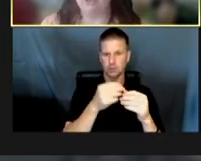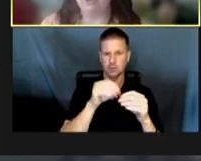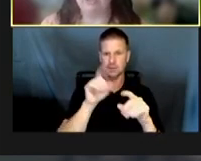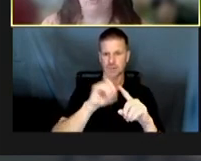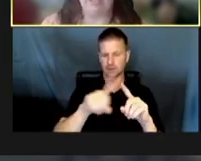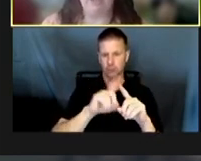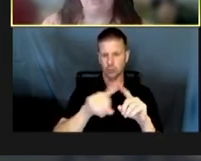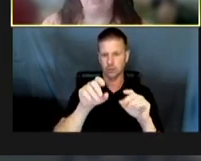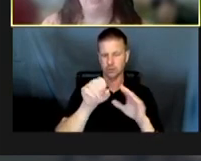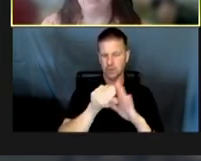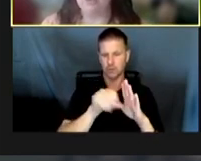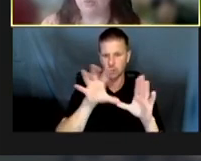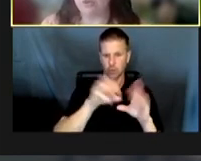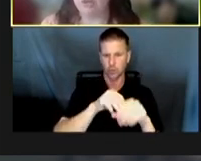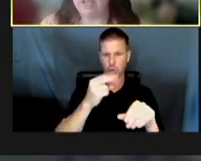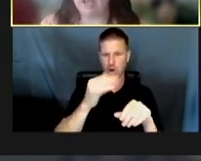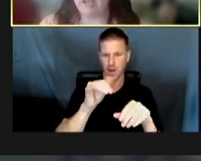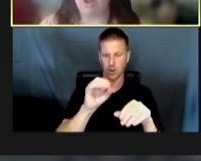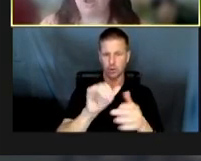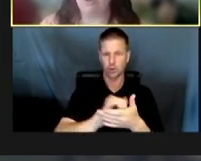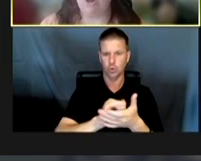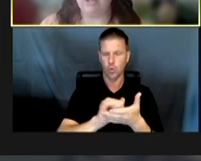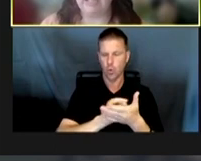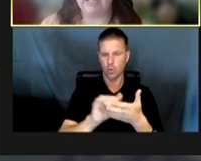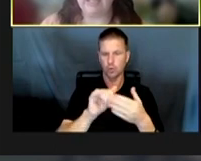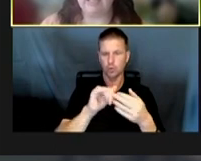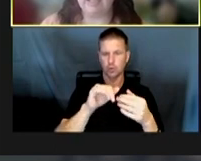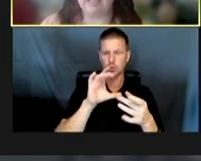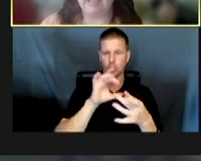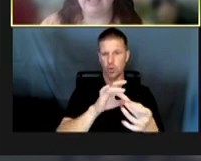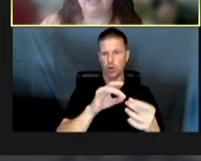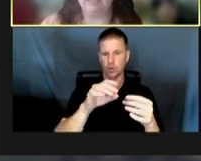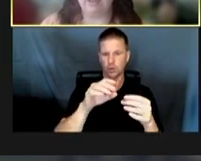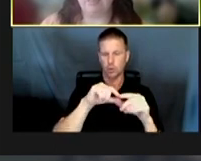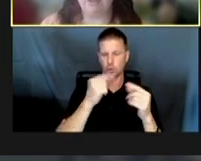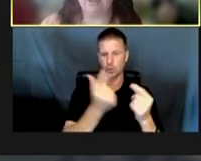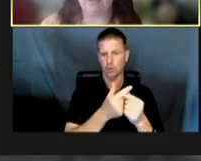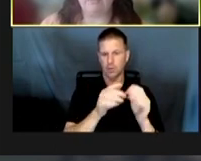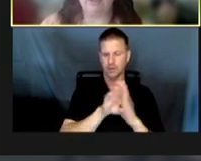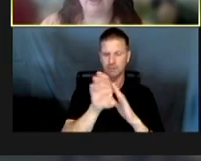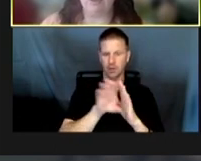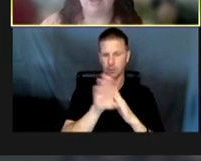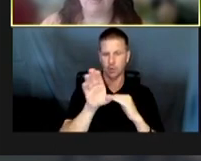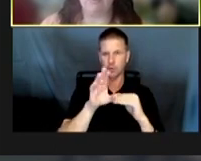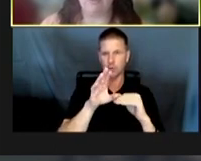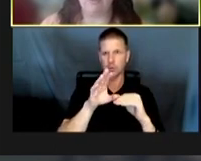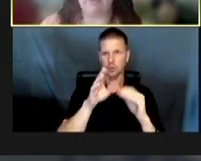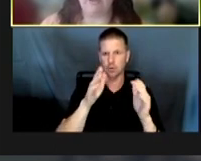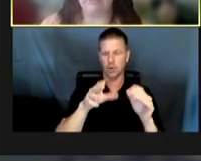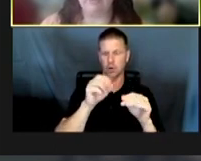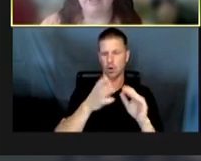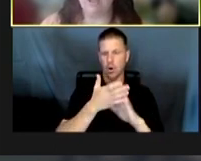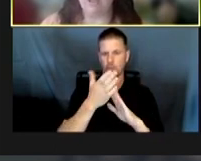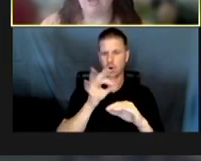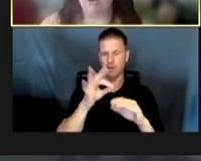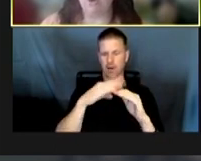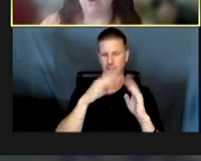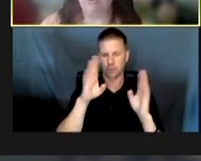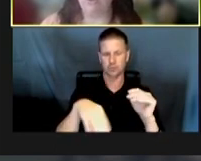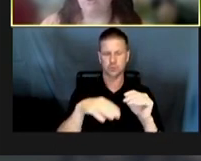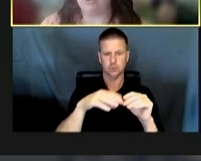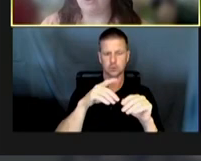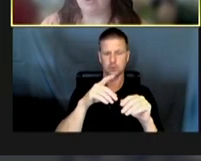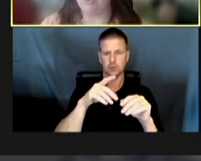states, including Ohio and New York, regarding an entity, a developer and operator of housing